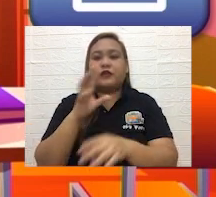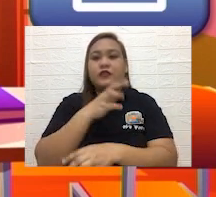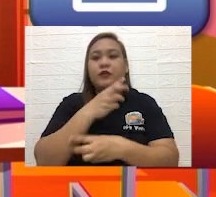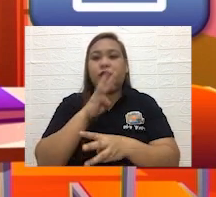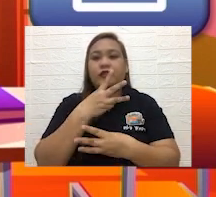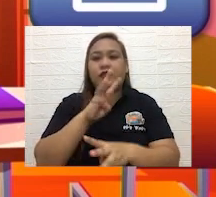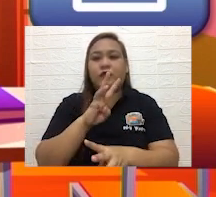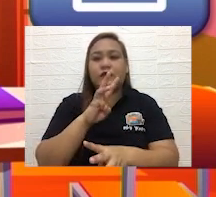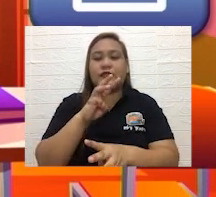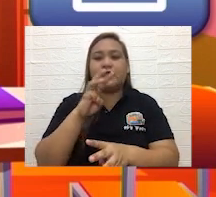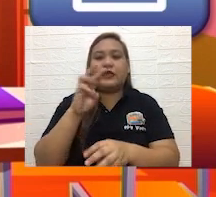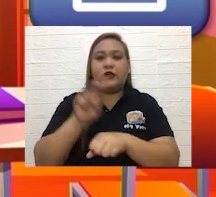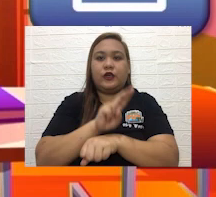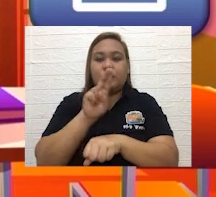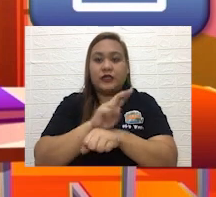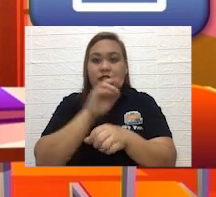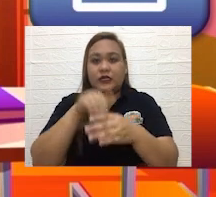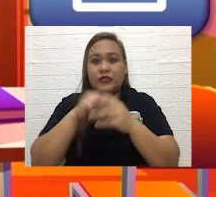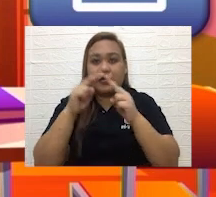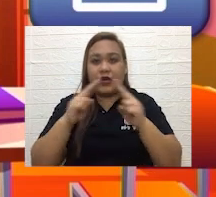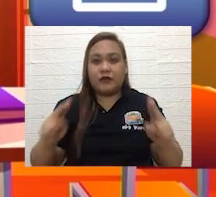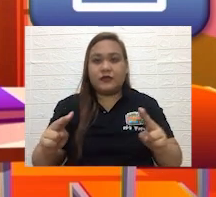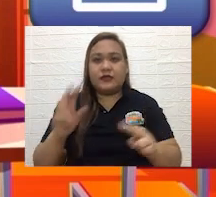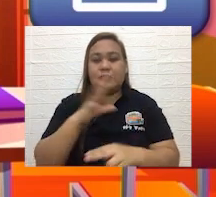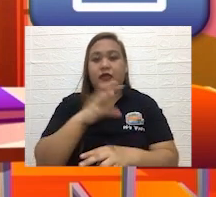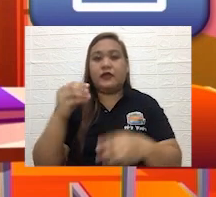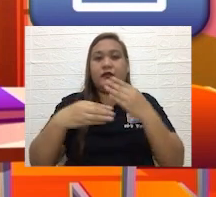a house or building. Are you ready?